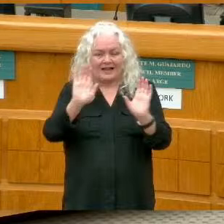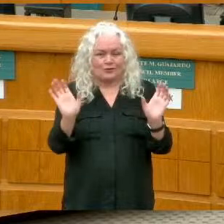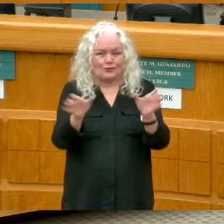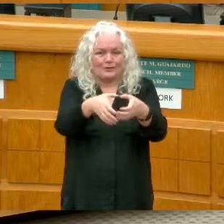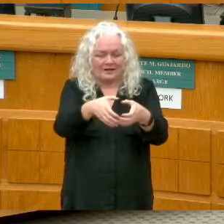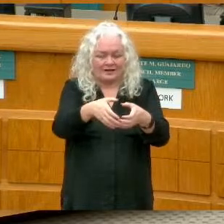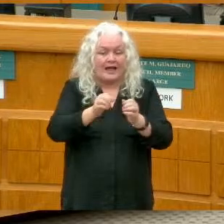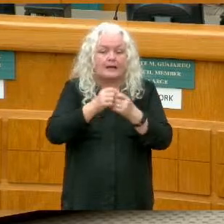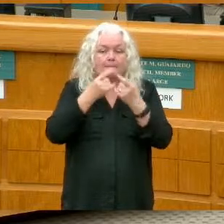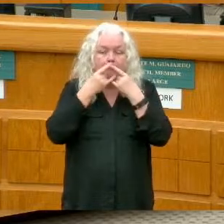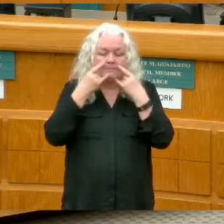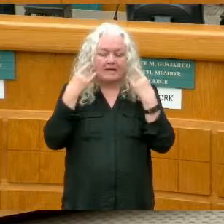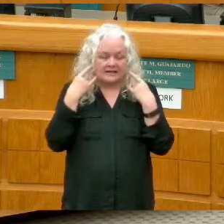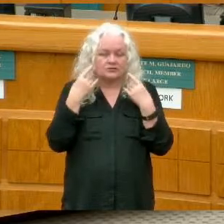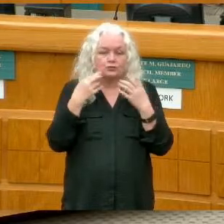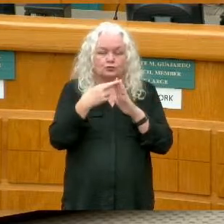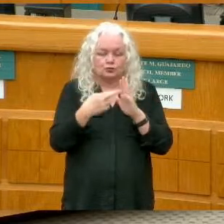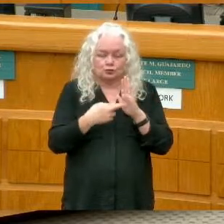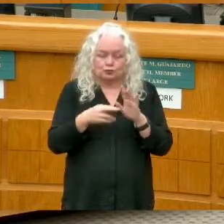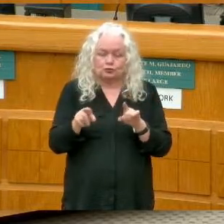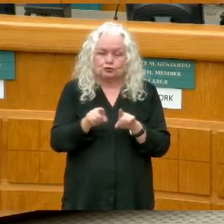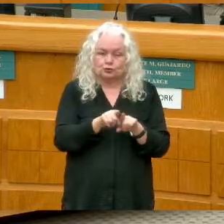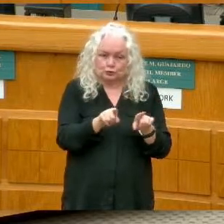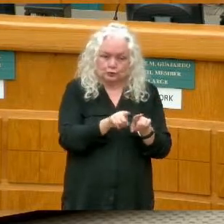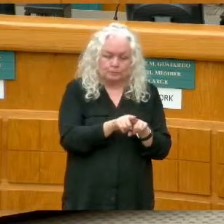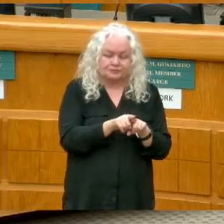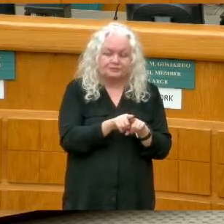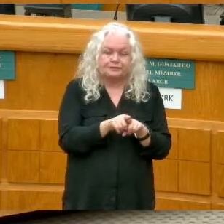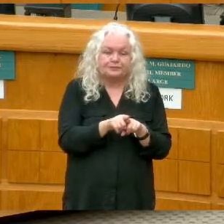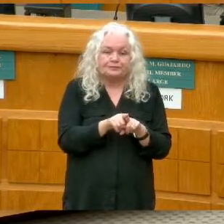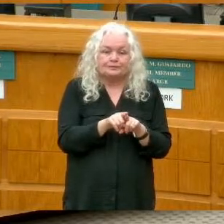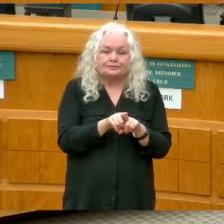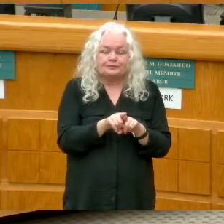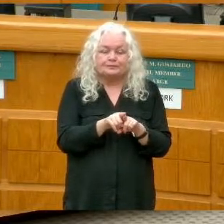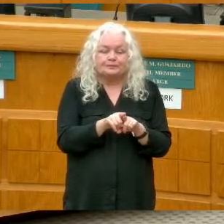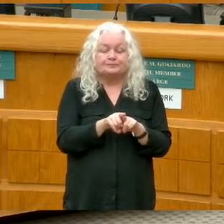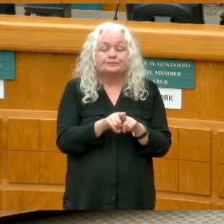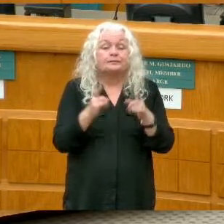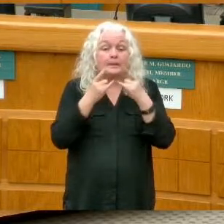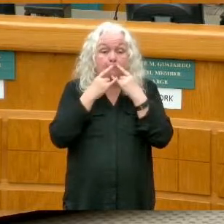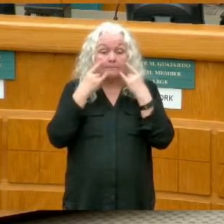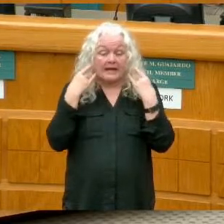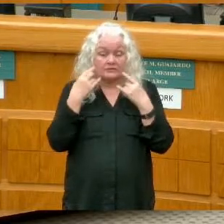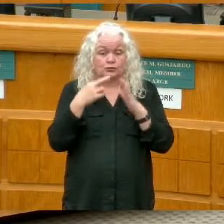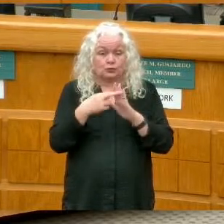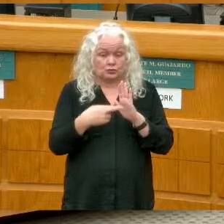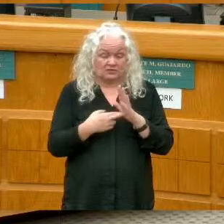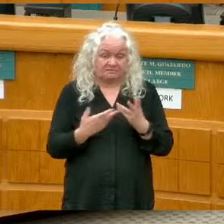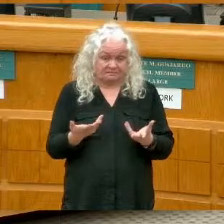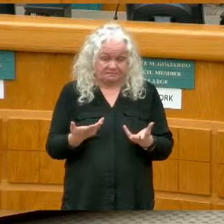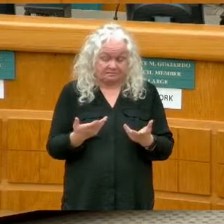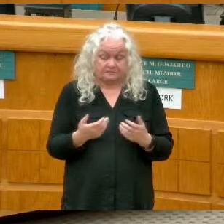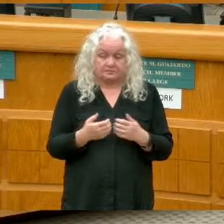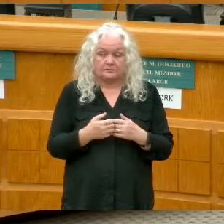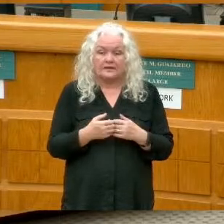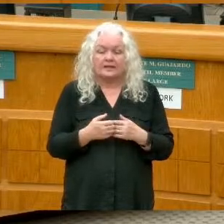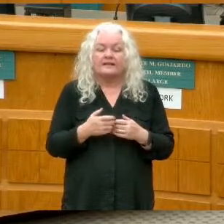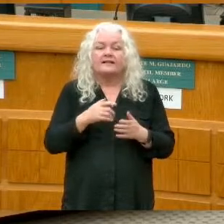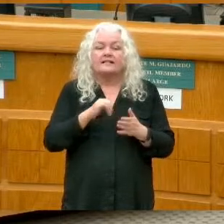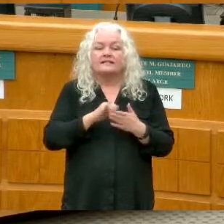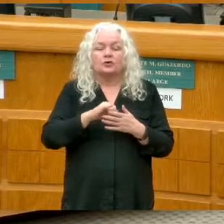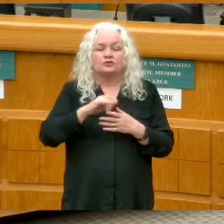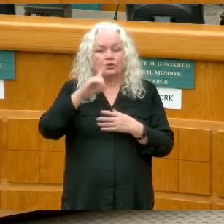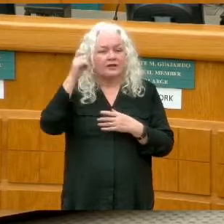then masks guidelines as well. Okay, so on mask guidelines, well, these are the